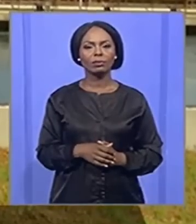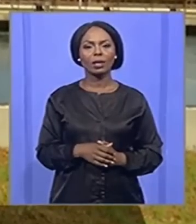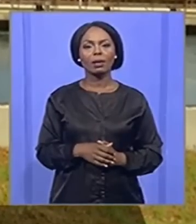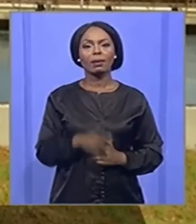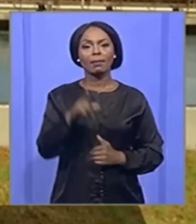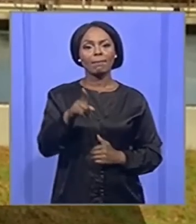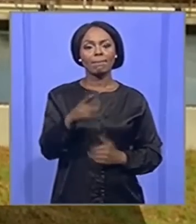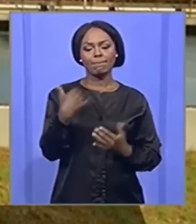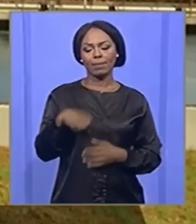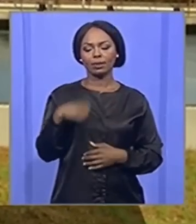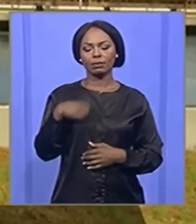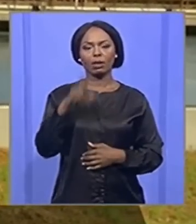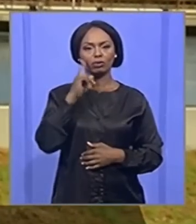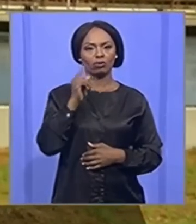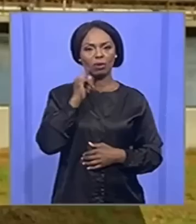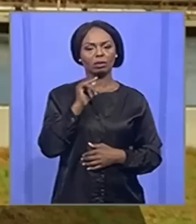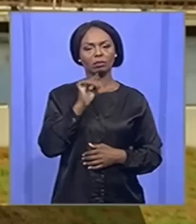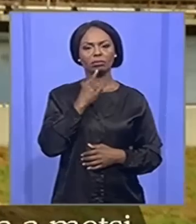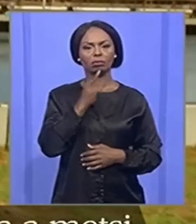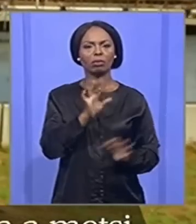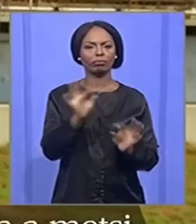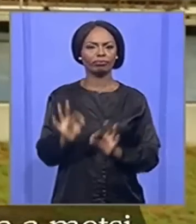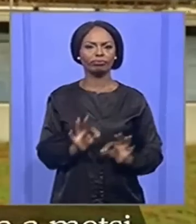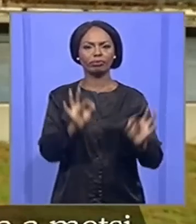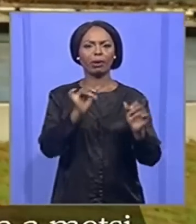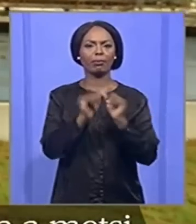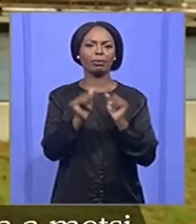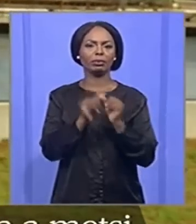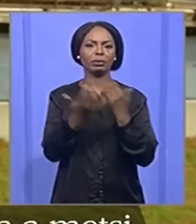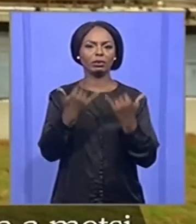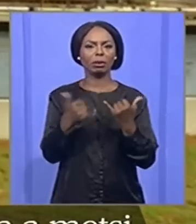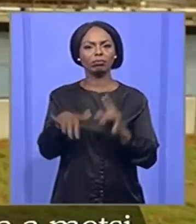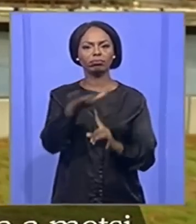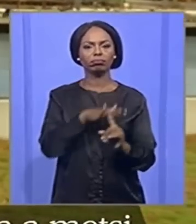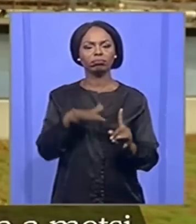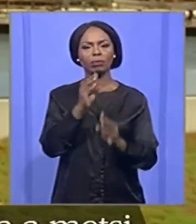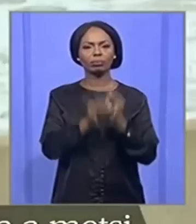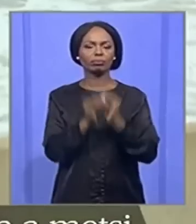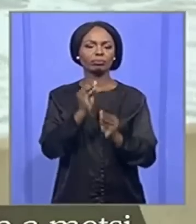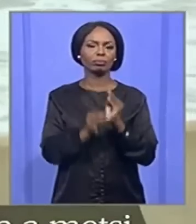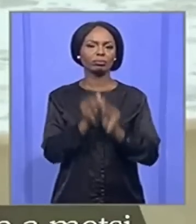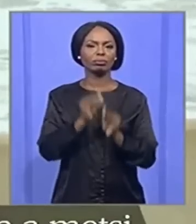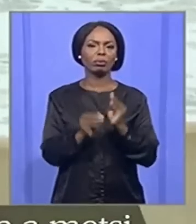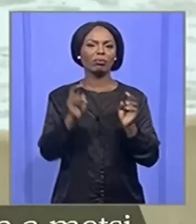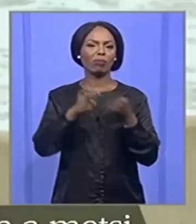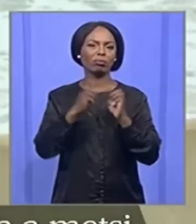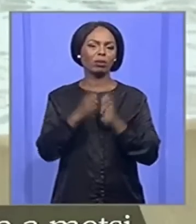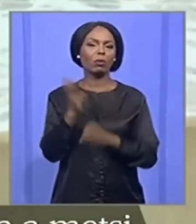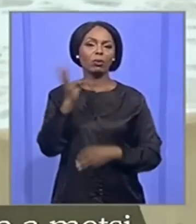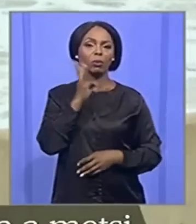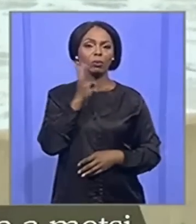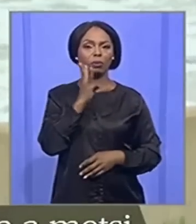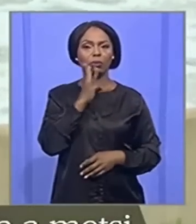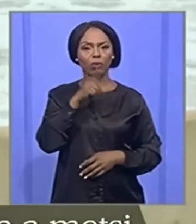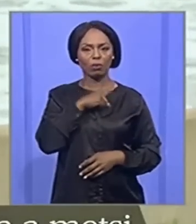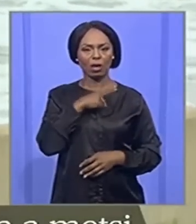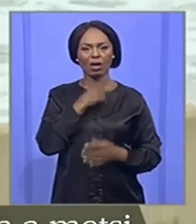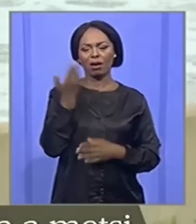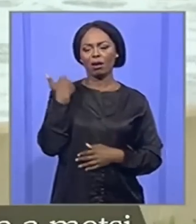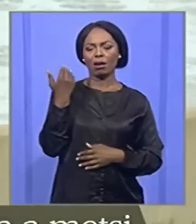Masepala o moholo wa Tshwane o re maemo a ntse a ntlafala sebakeng sa tlhokiso ya metsi, mme o boetse o kenya tshebetsong mehato e ileng